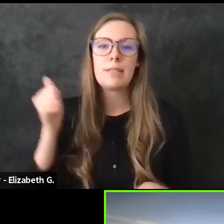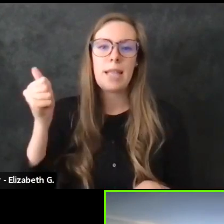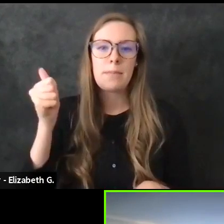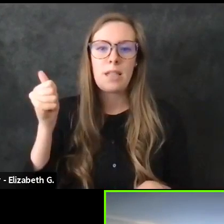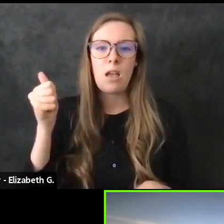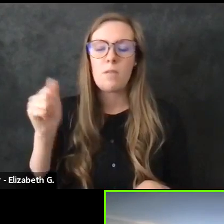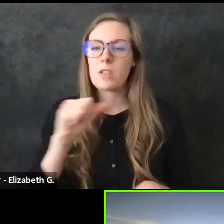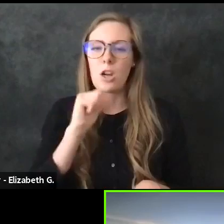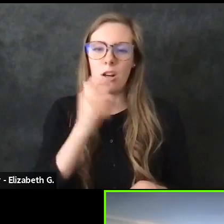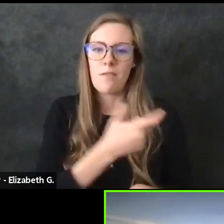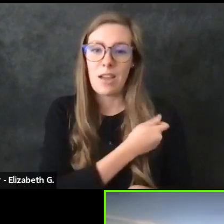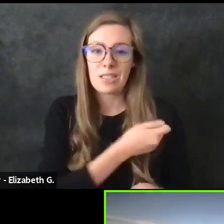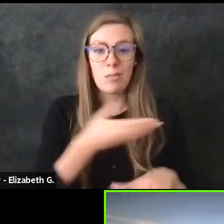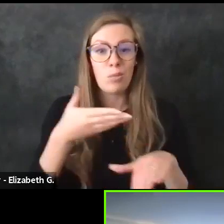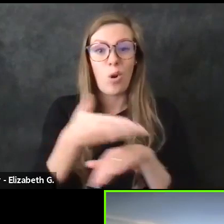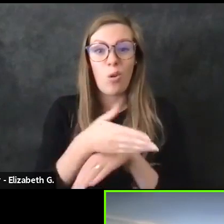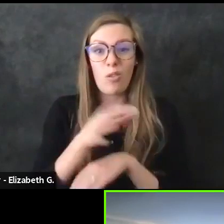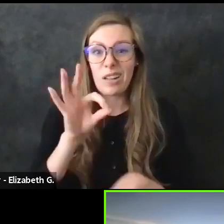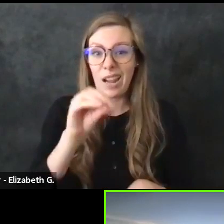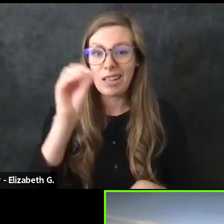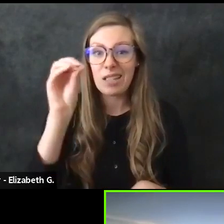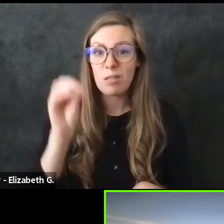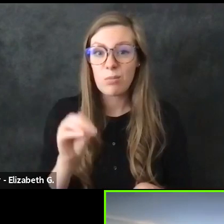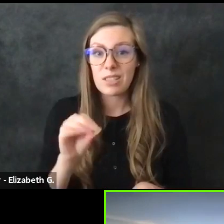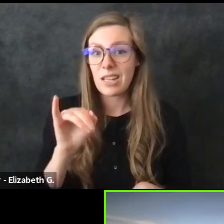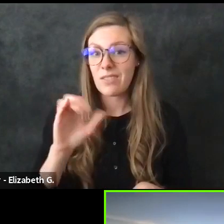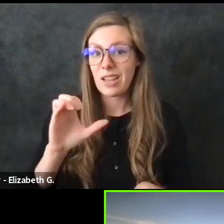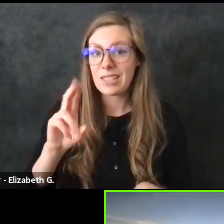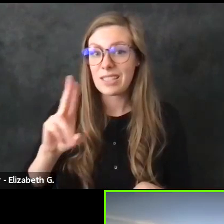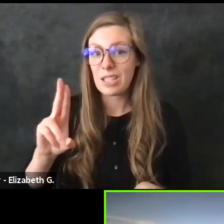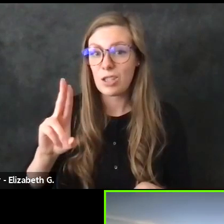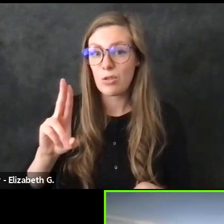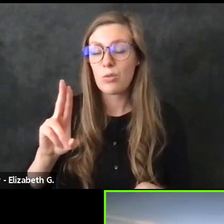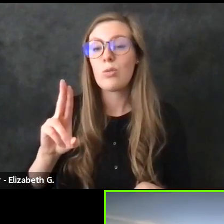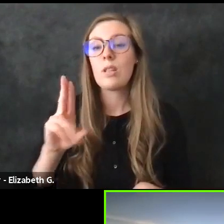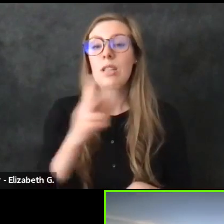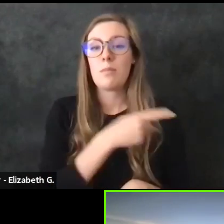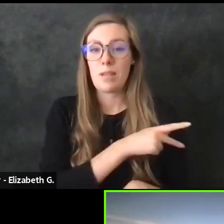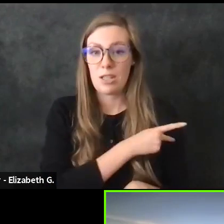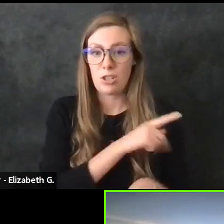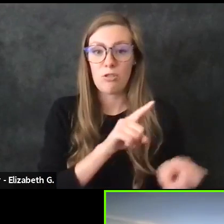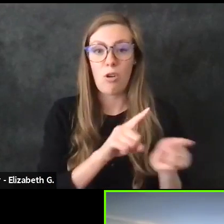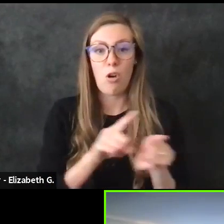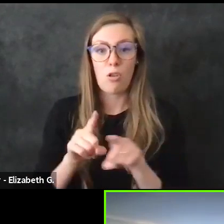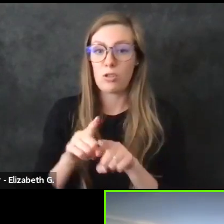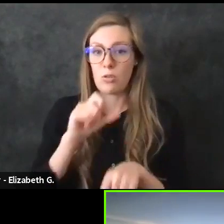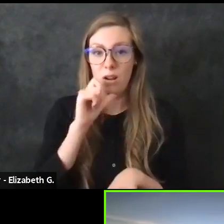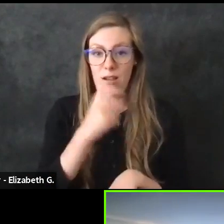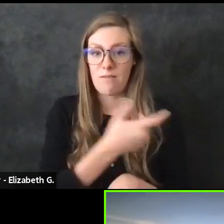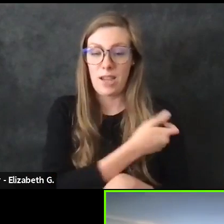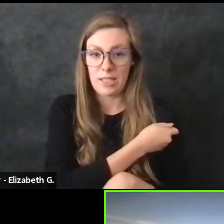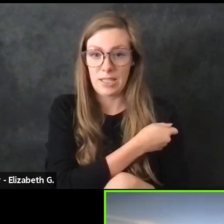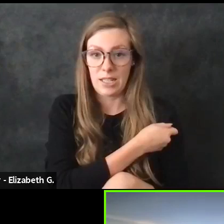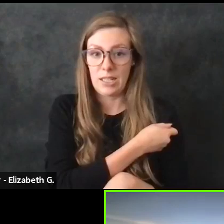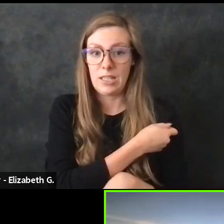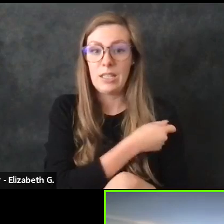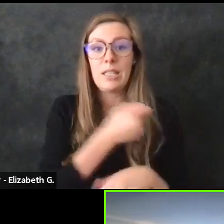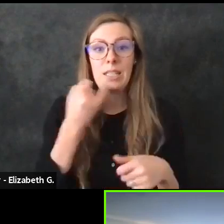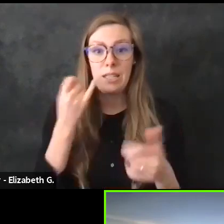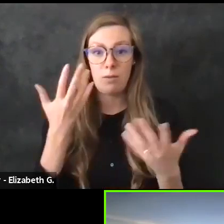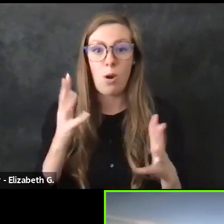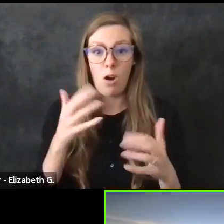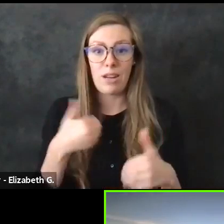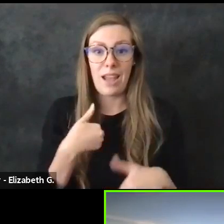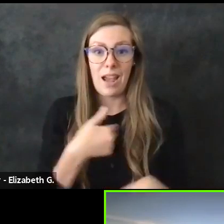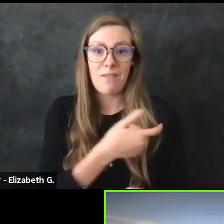more than 90% of COVID-19 ICU patients are also unvaccinated. And as Dr. Krilich will